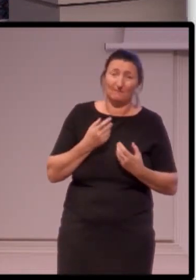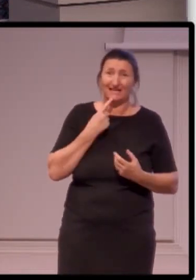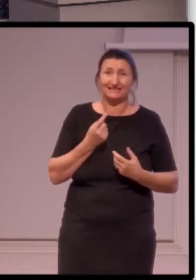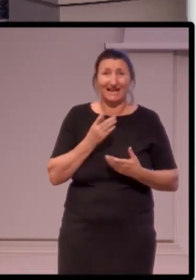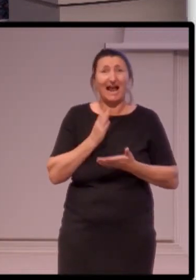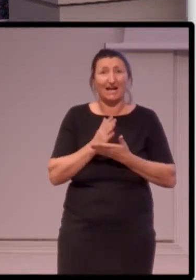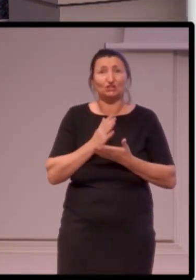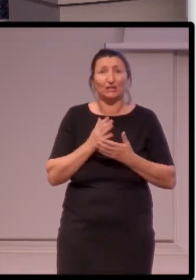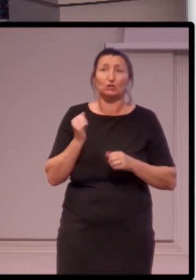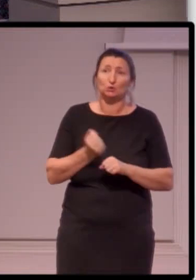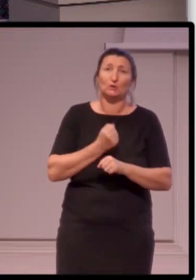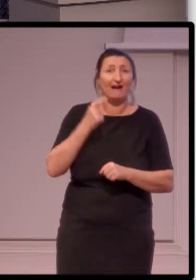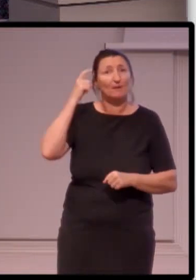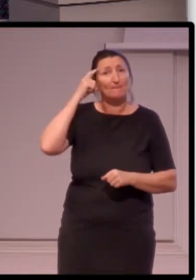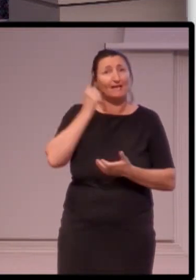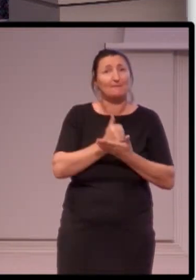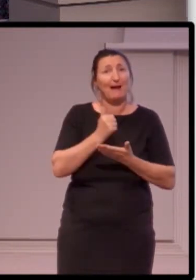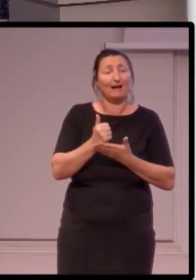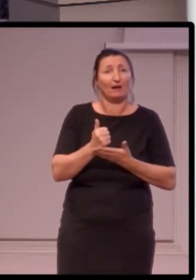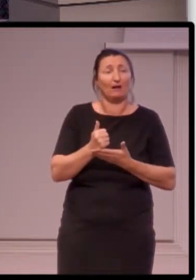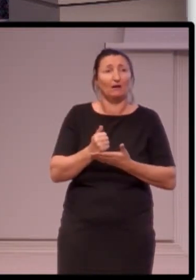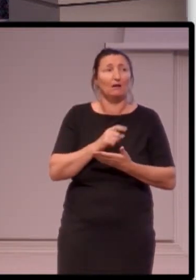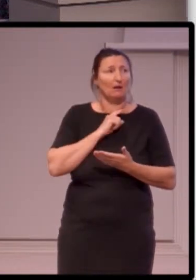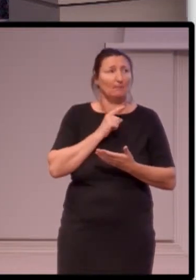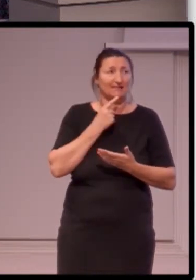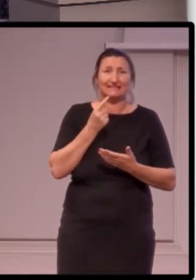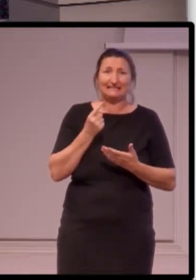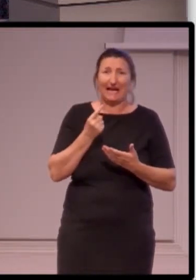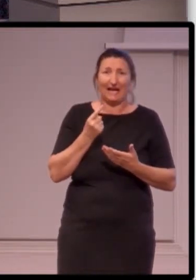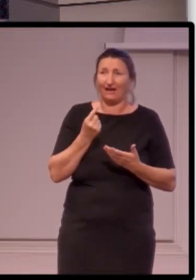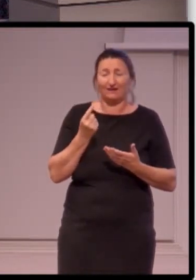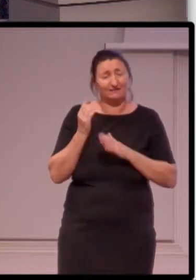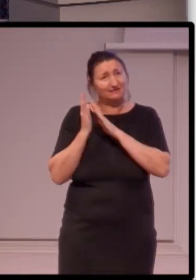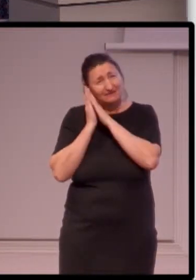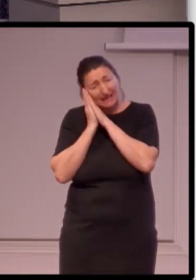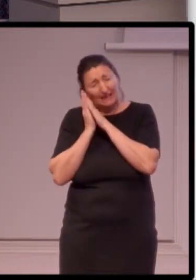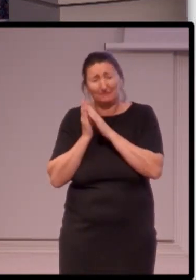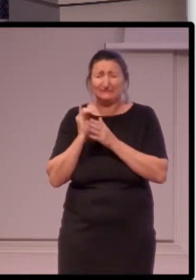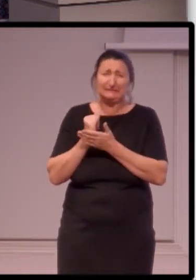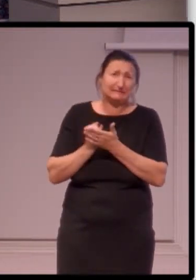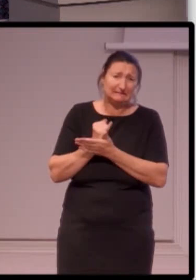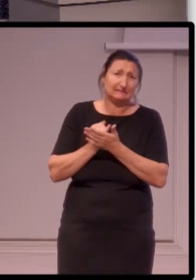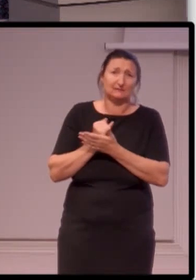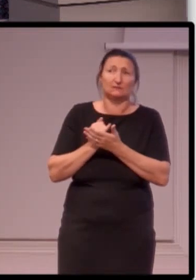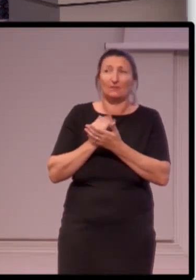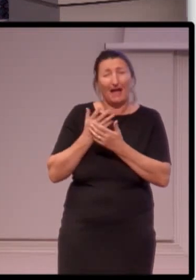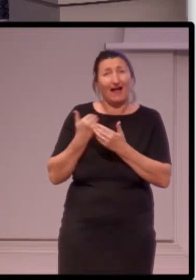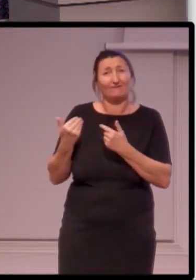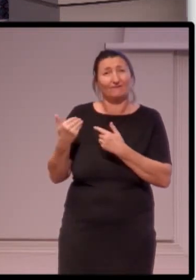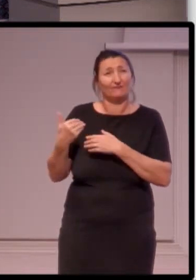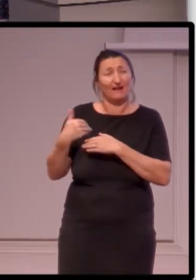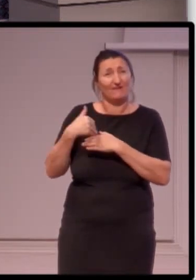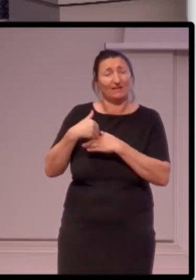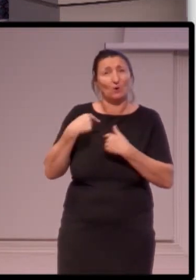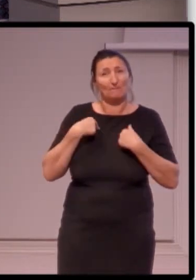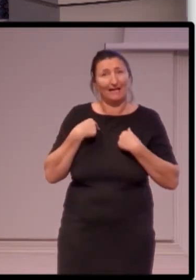have bed banks, because so many of them were saying that they're not got good places to sleep, and they recognise that that's really having an impact. So as well as